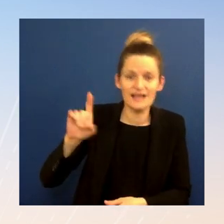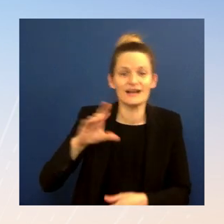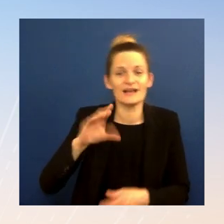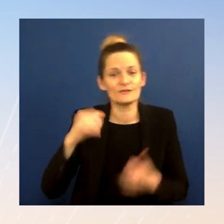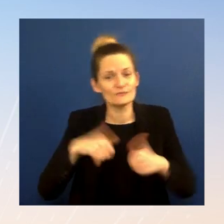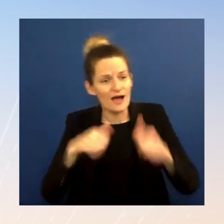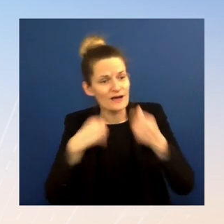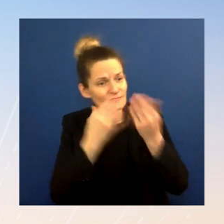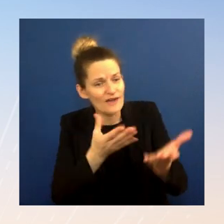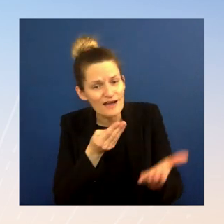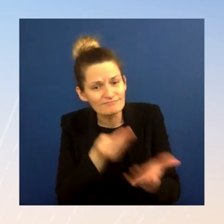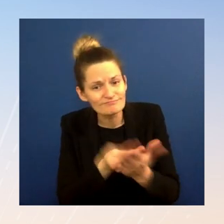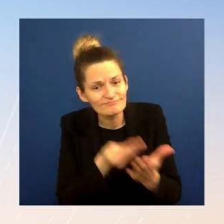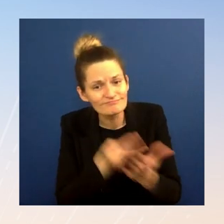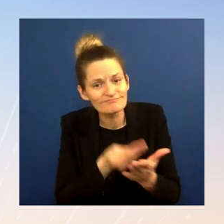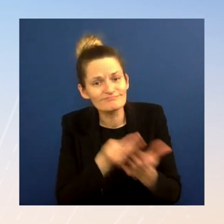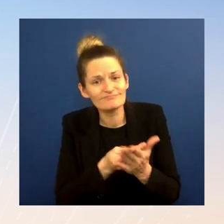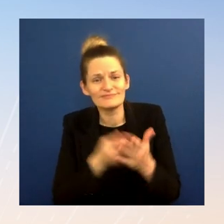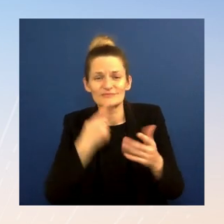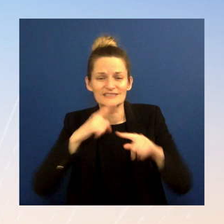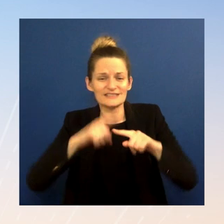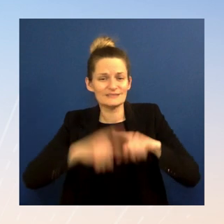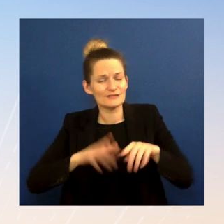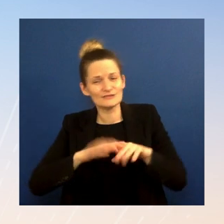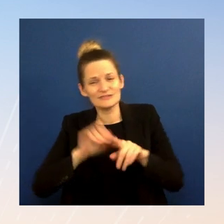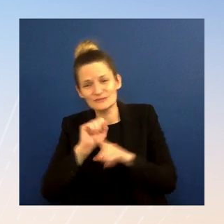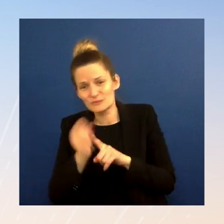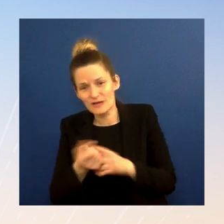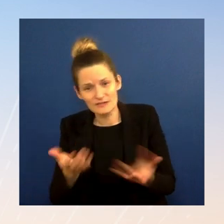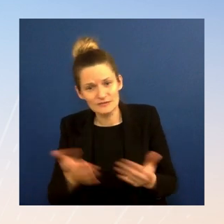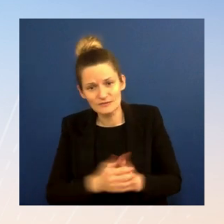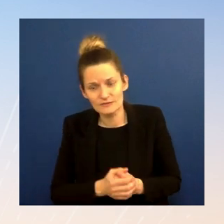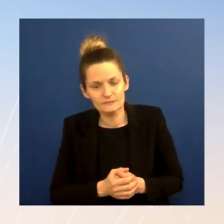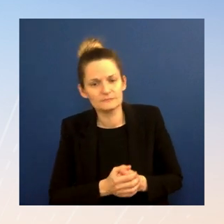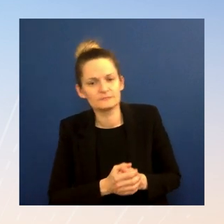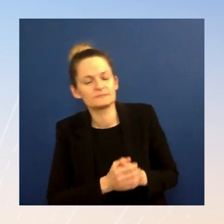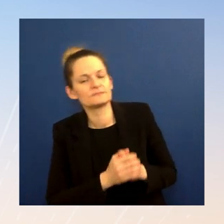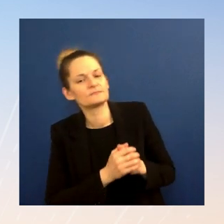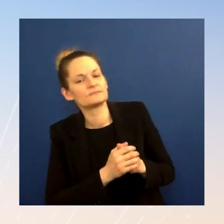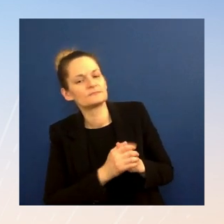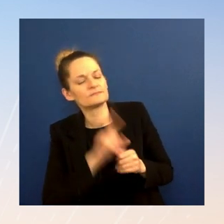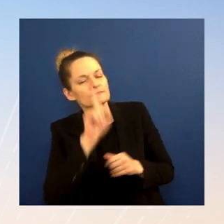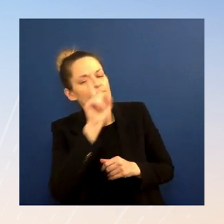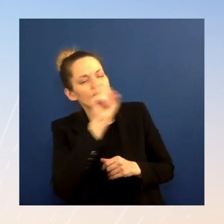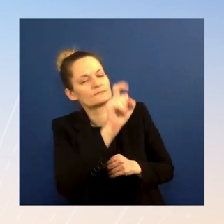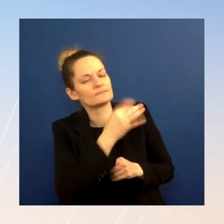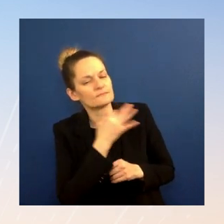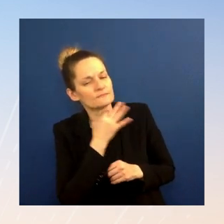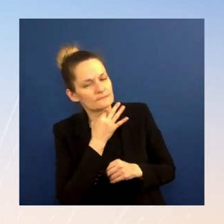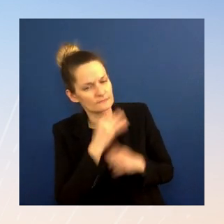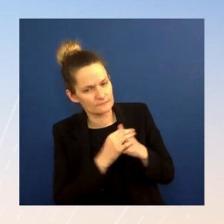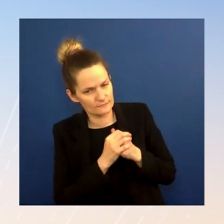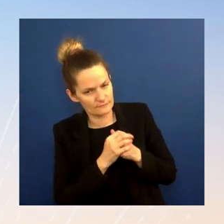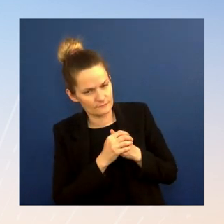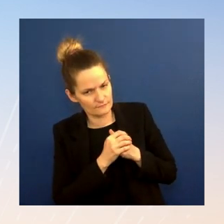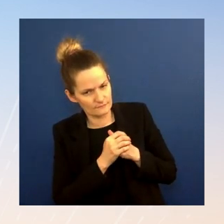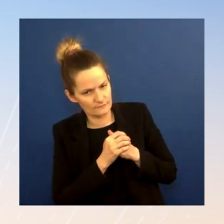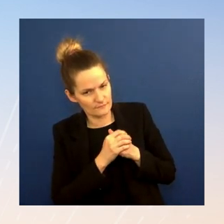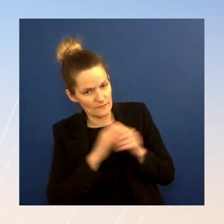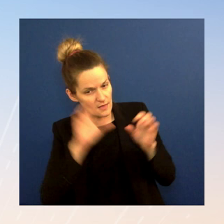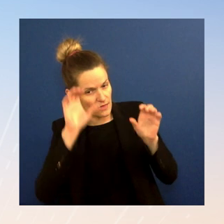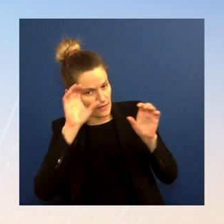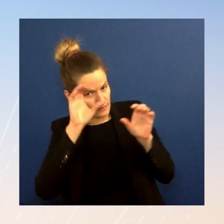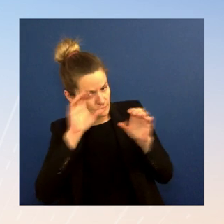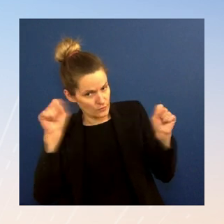I also wanted to ask on a completely different topic. The President in the State of the Union said that he would sign an executive order